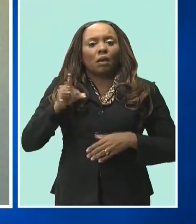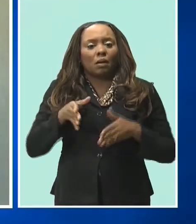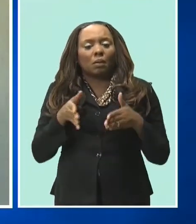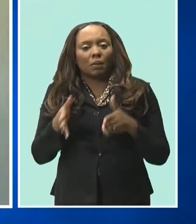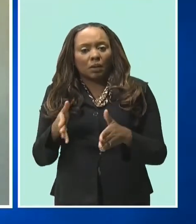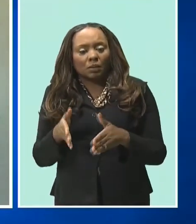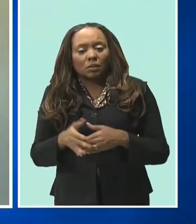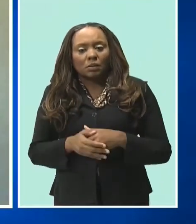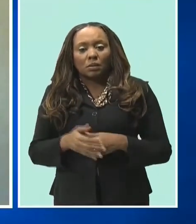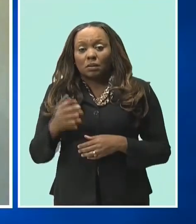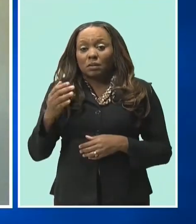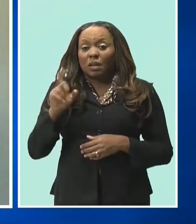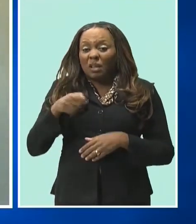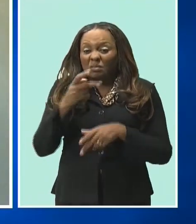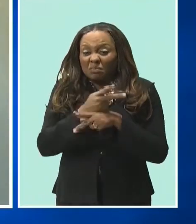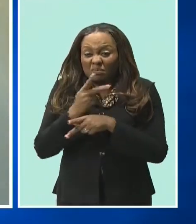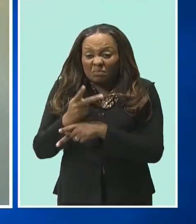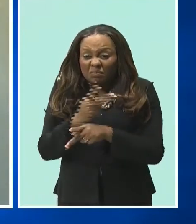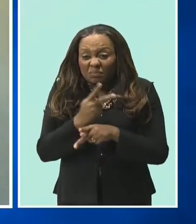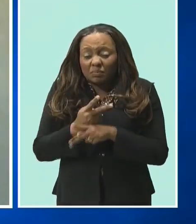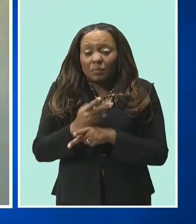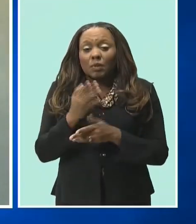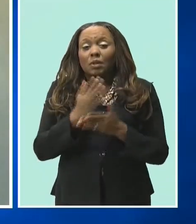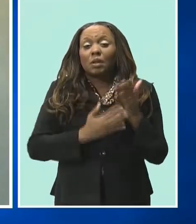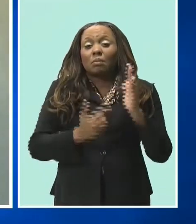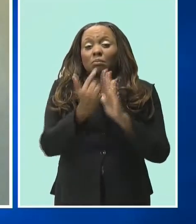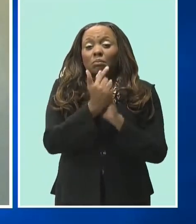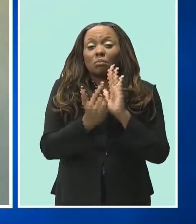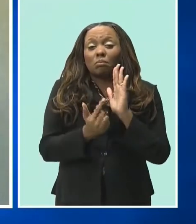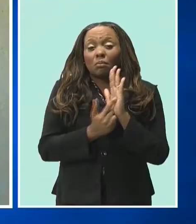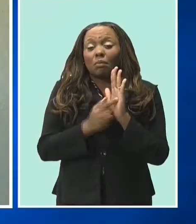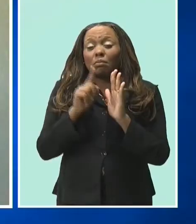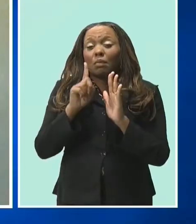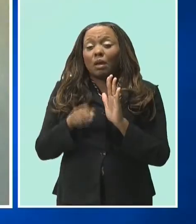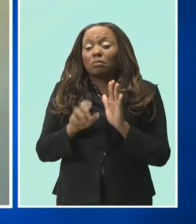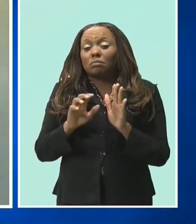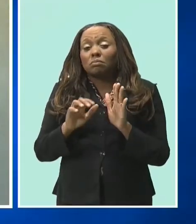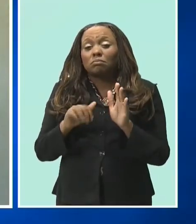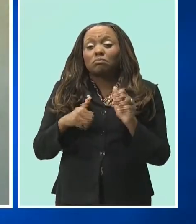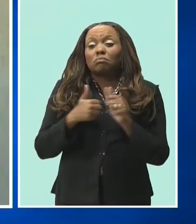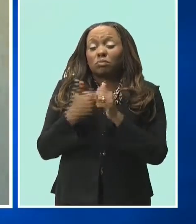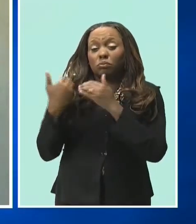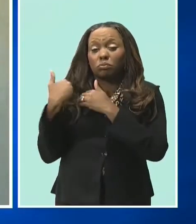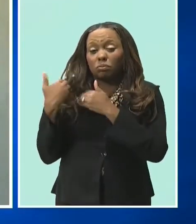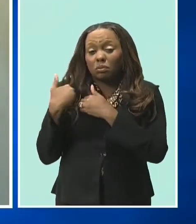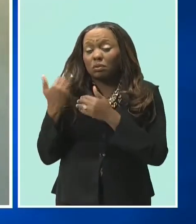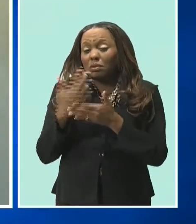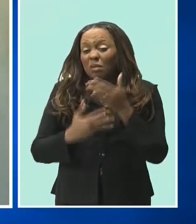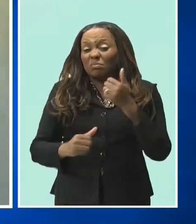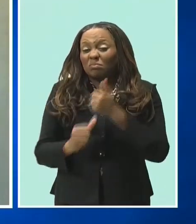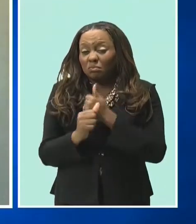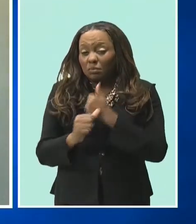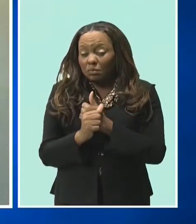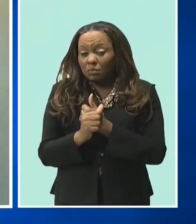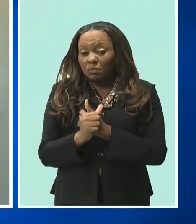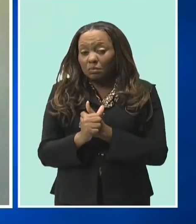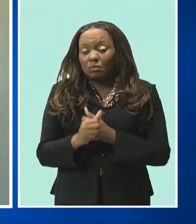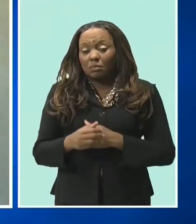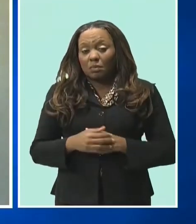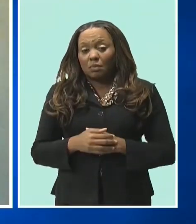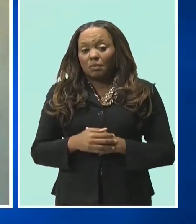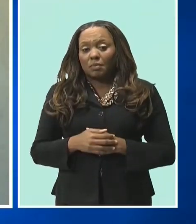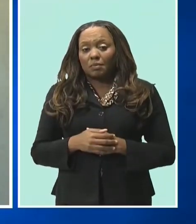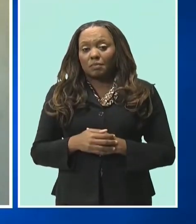careful, the legislative responses to these potential threats and real threats